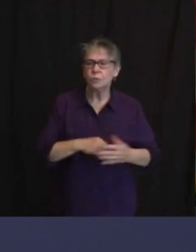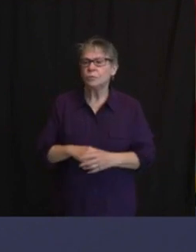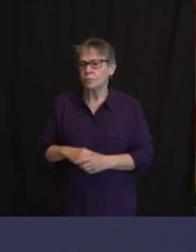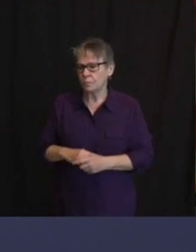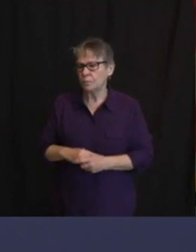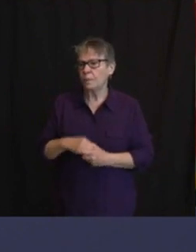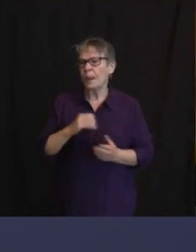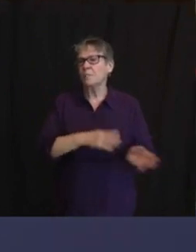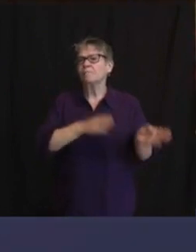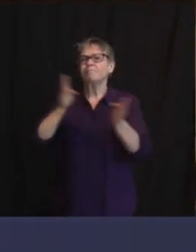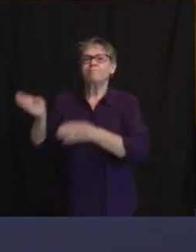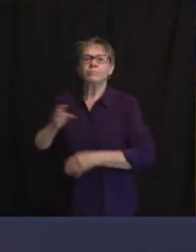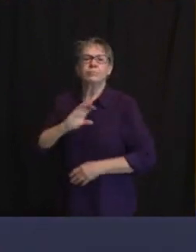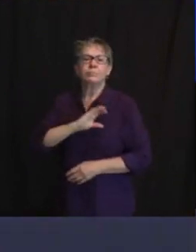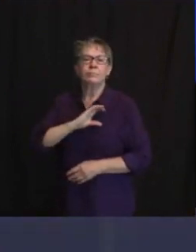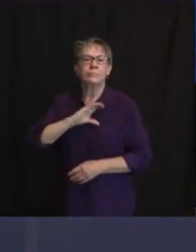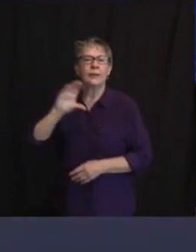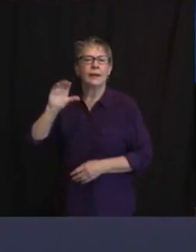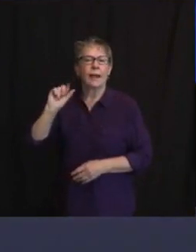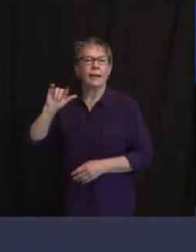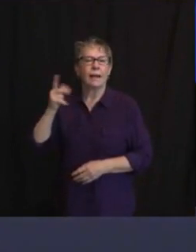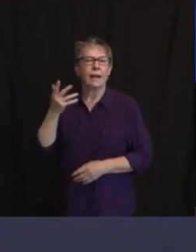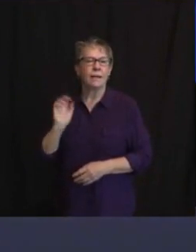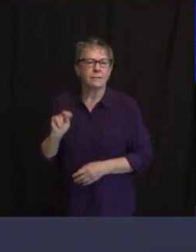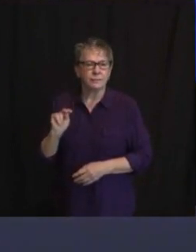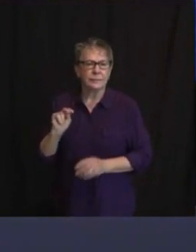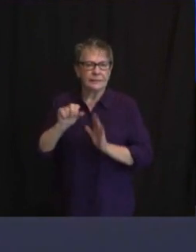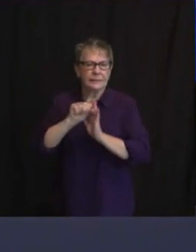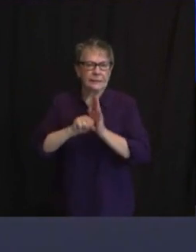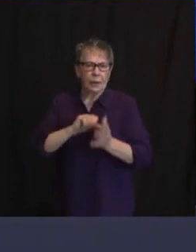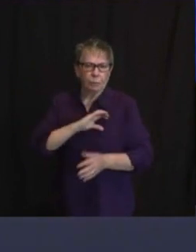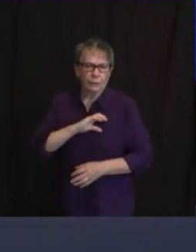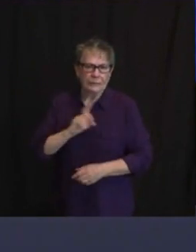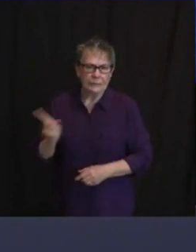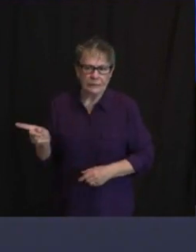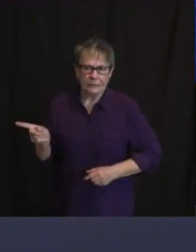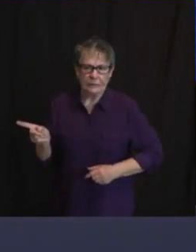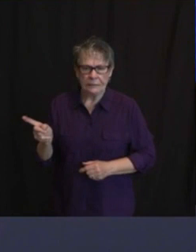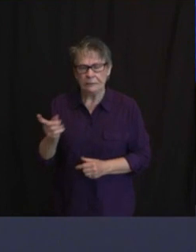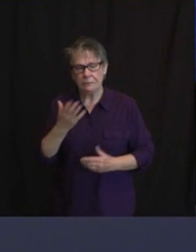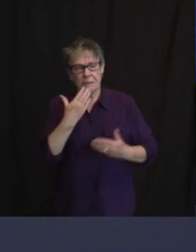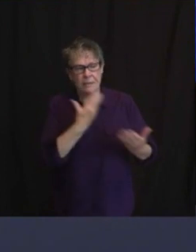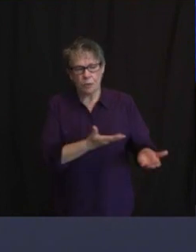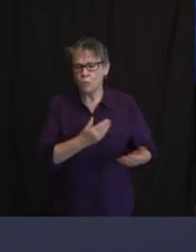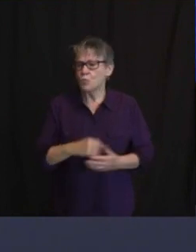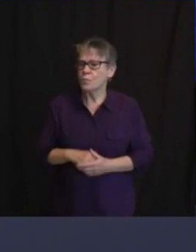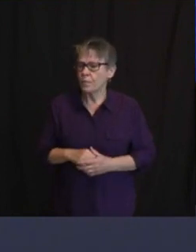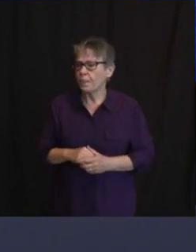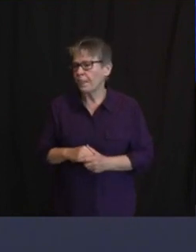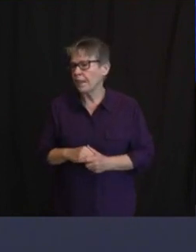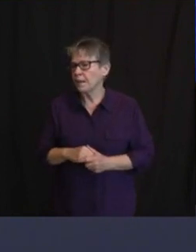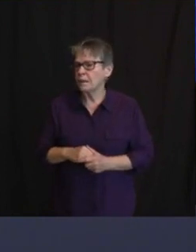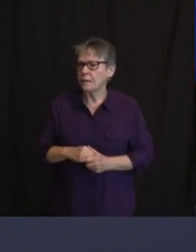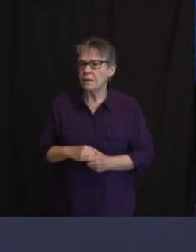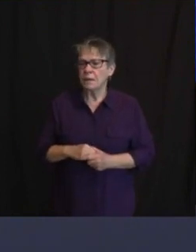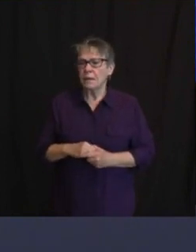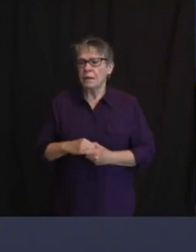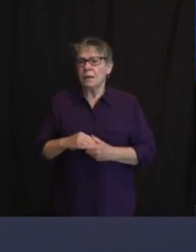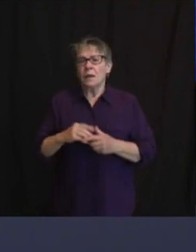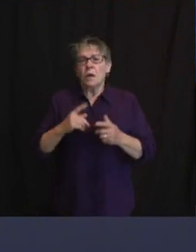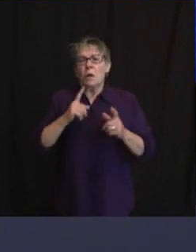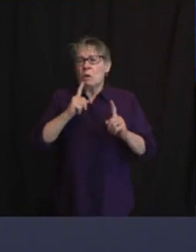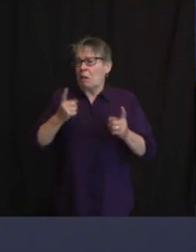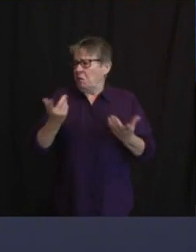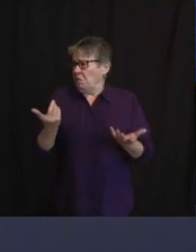welcome Colonel Pat Callahan. Thank you, Governor. Good afternoon. Generally quiet overnight with regards to compliance.